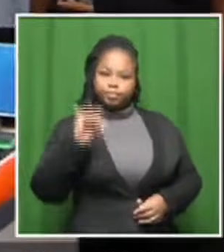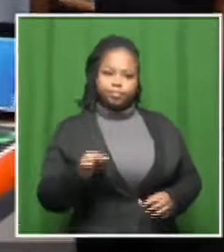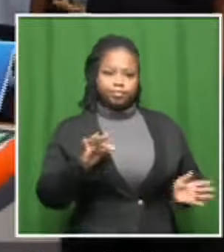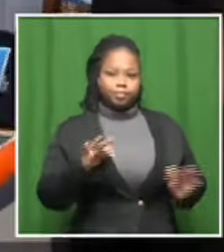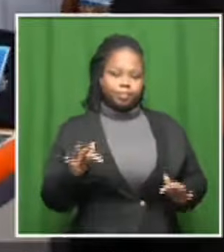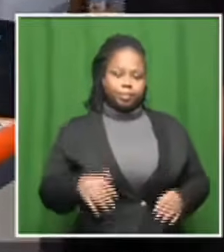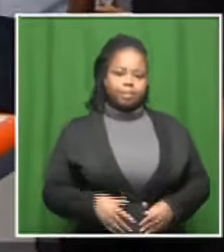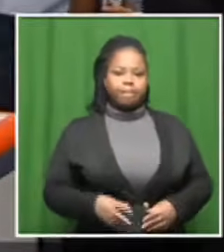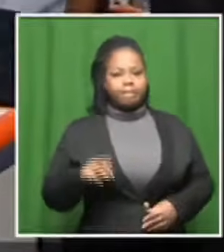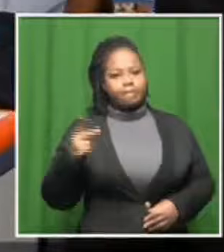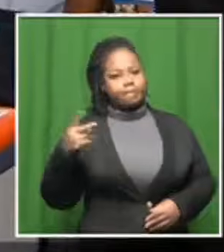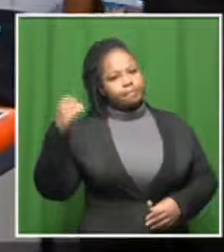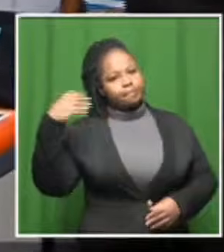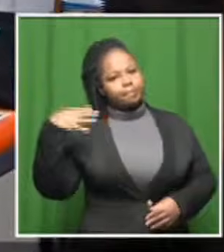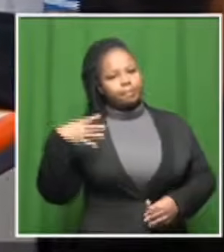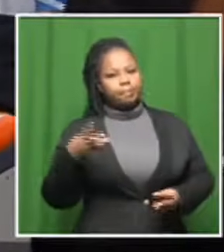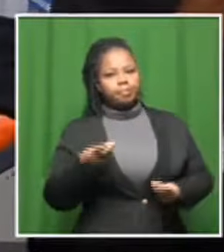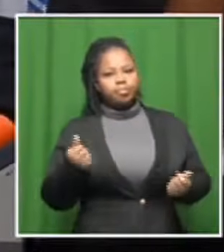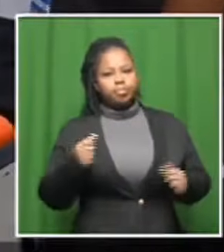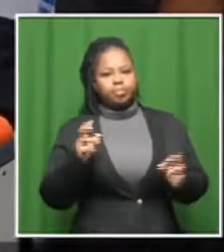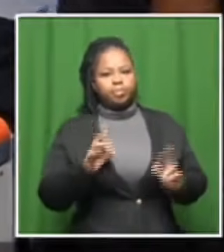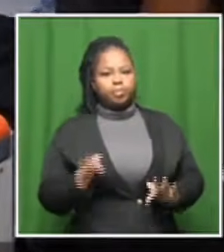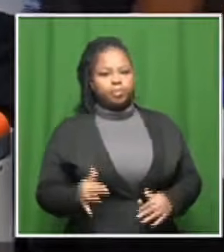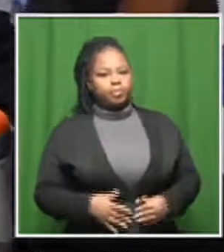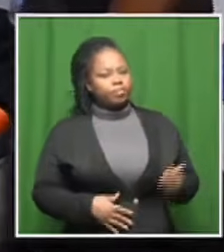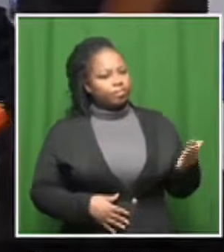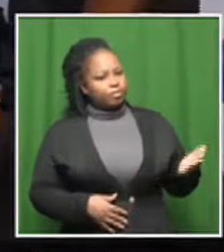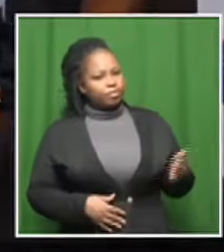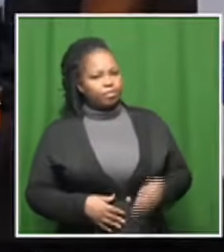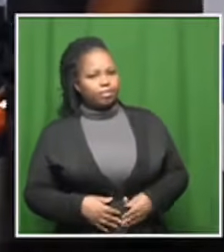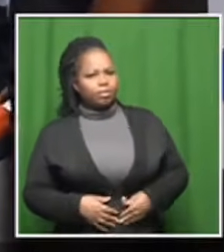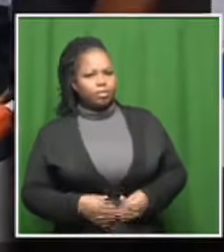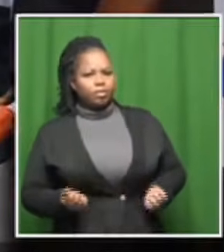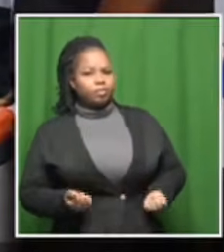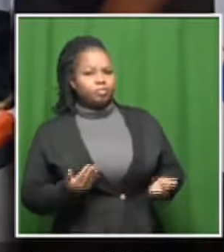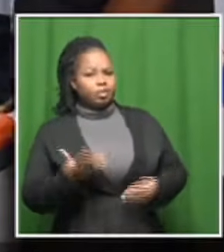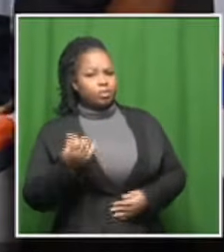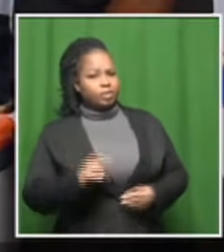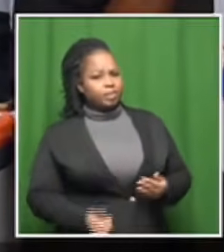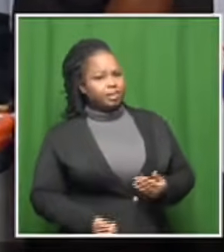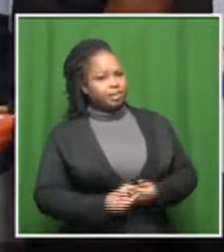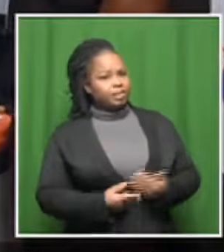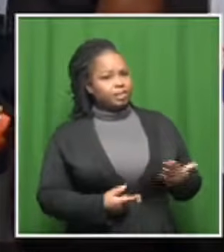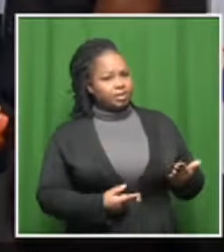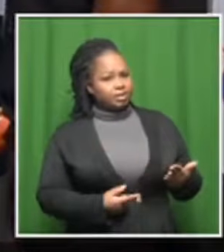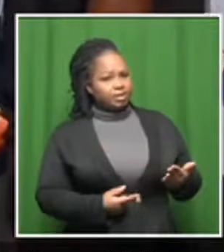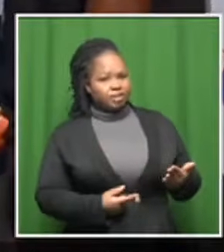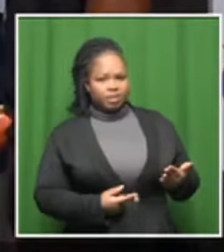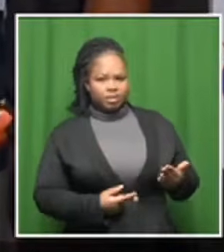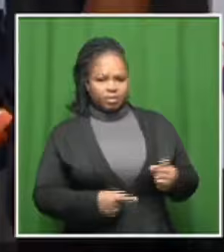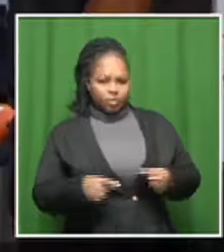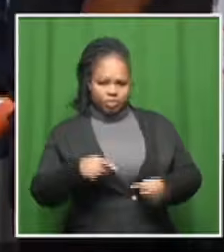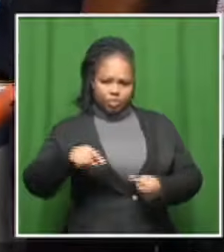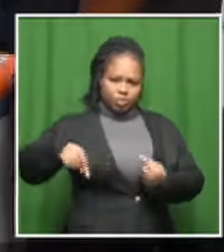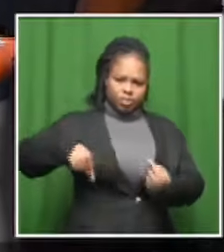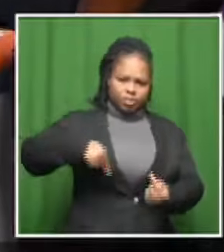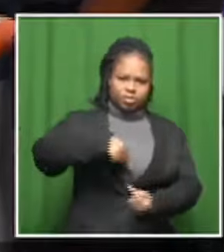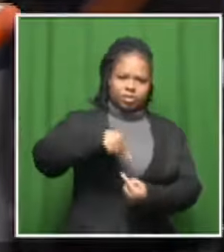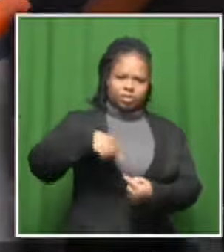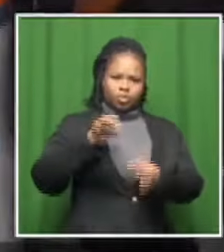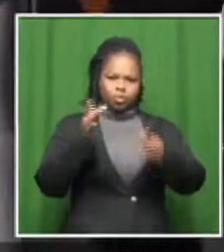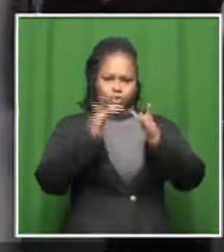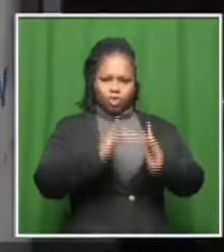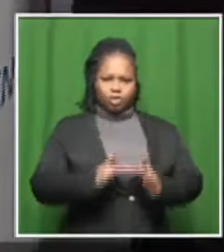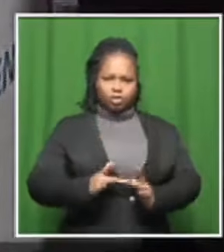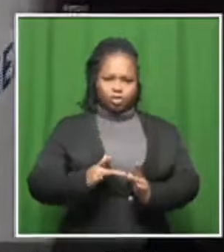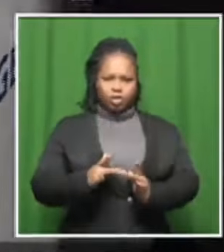energy solutions. Boitumelo, good morning. Just very quickly, what's an offer? What's happening here? There's a circuit of sorts. Yes,